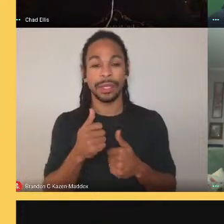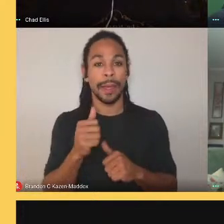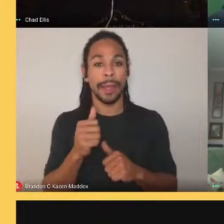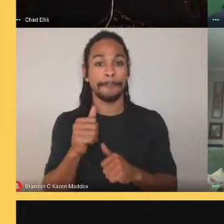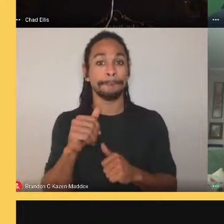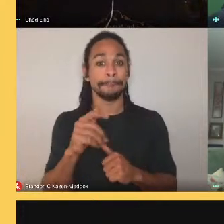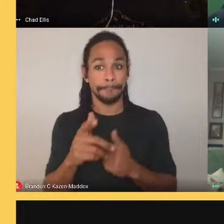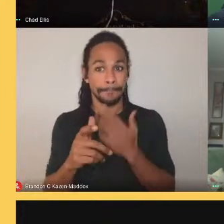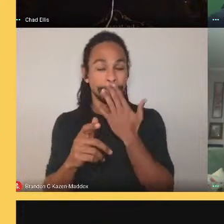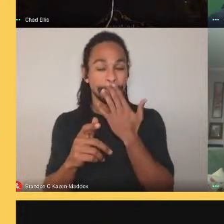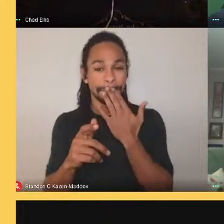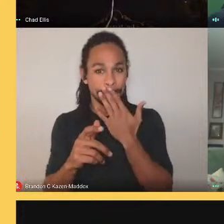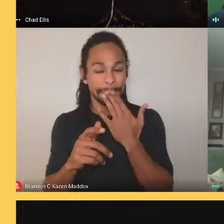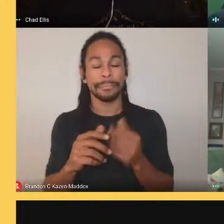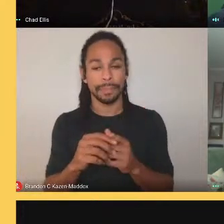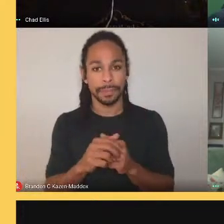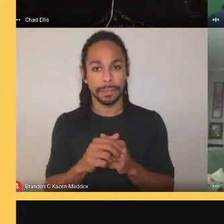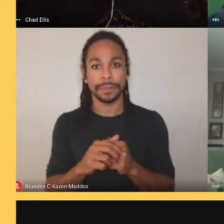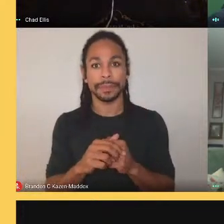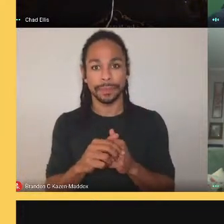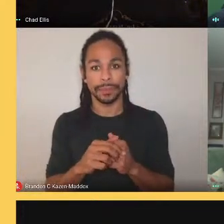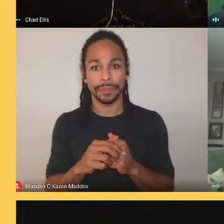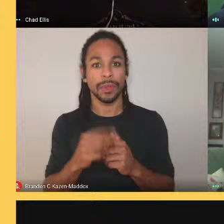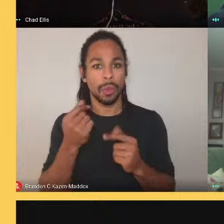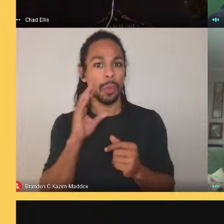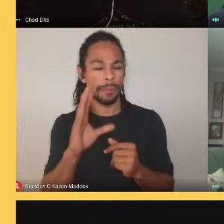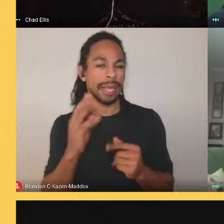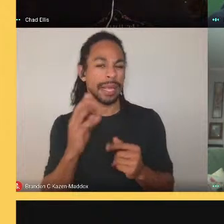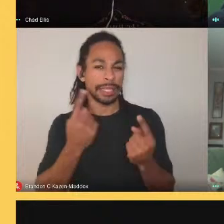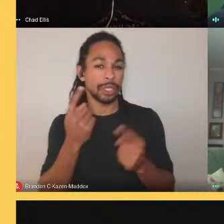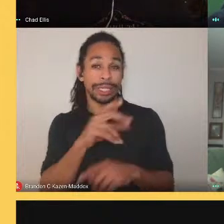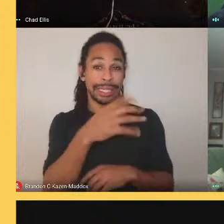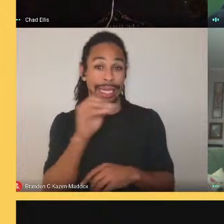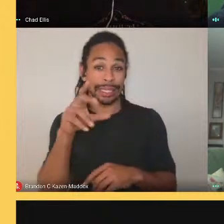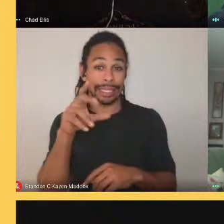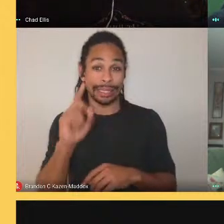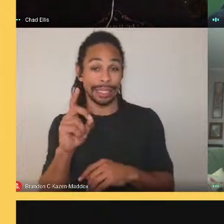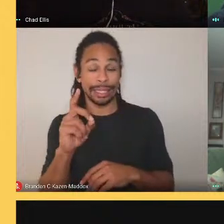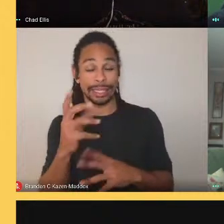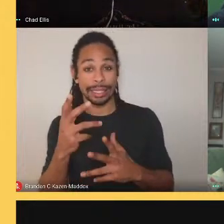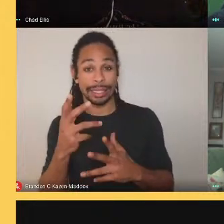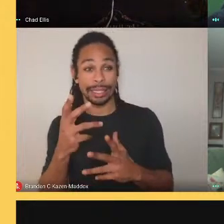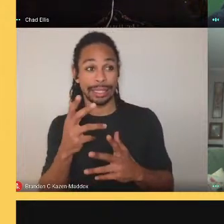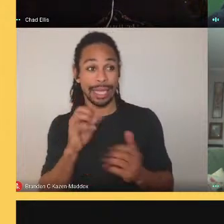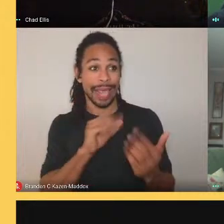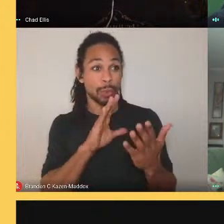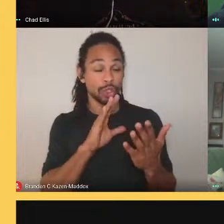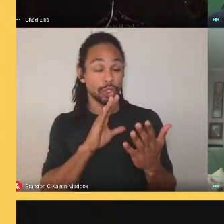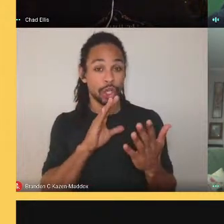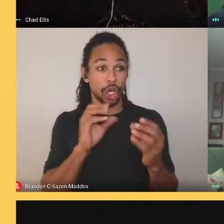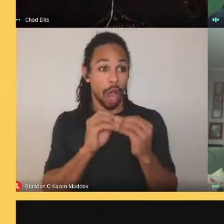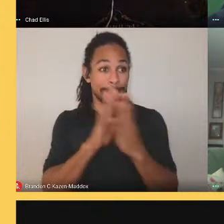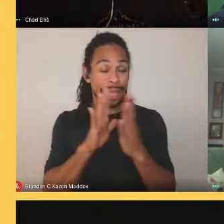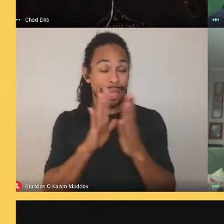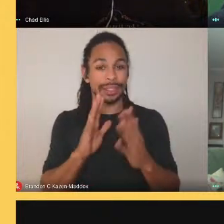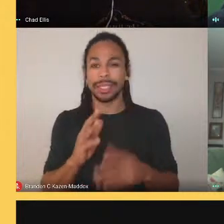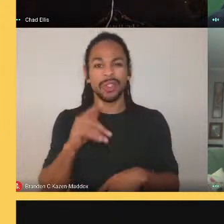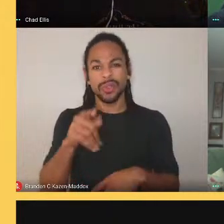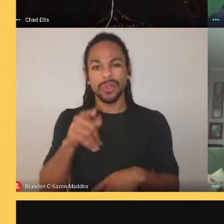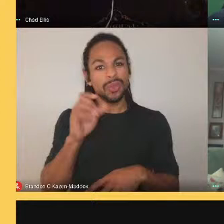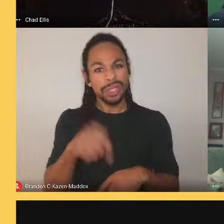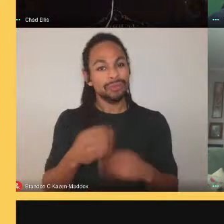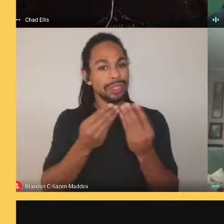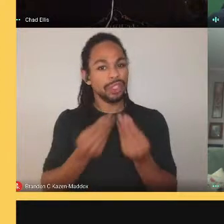what would be considered a D&D encounter, combat encounter, can be resolved in like two or three rolls. Even